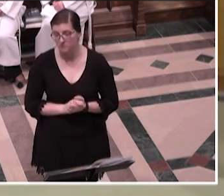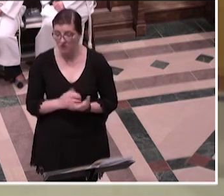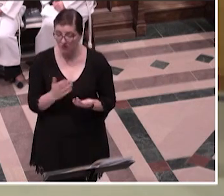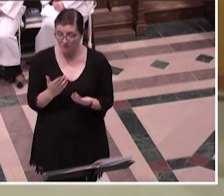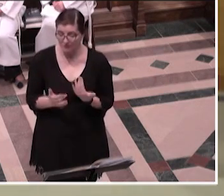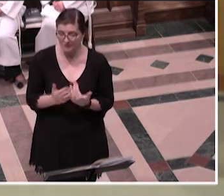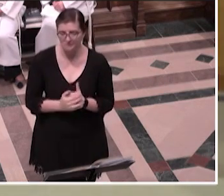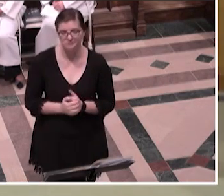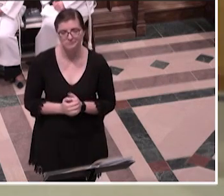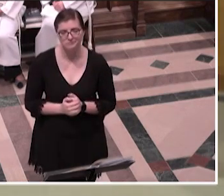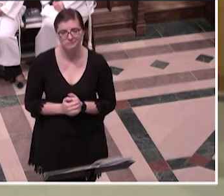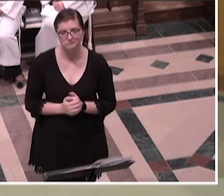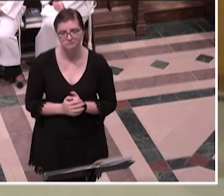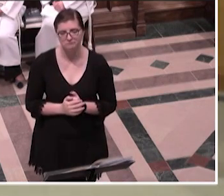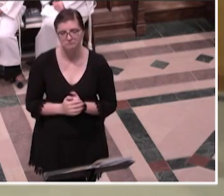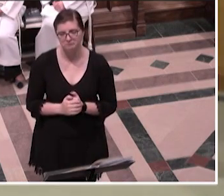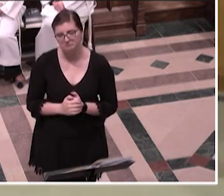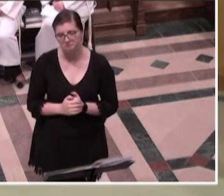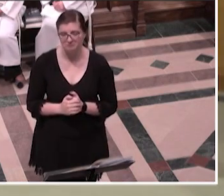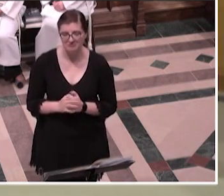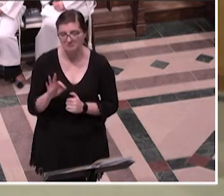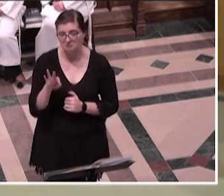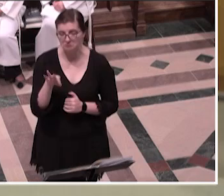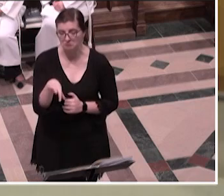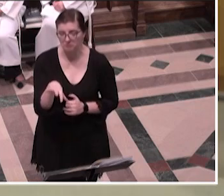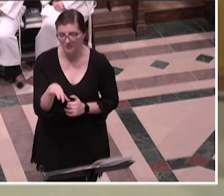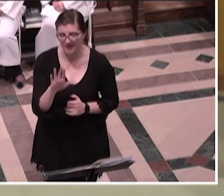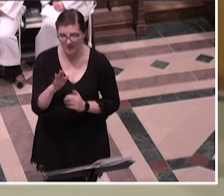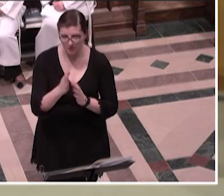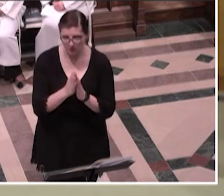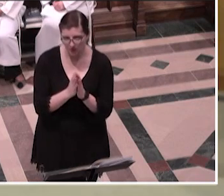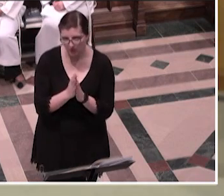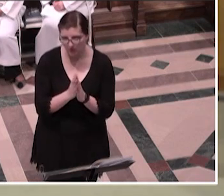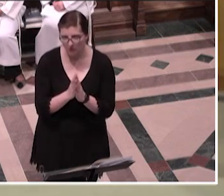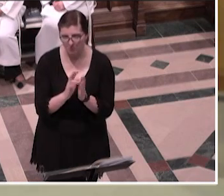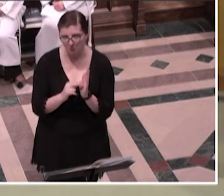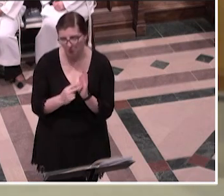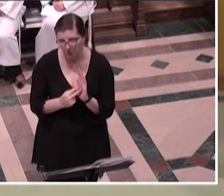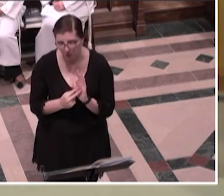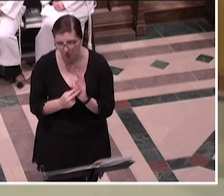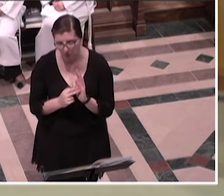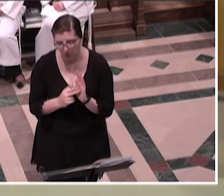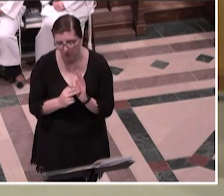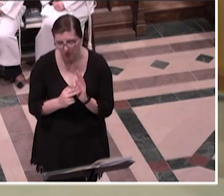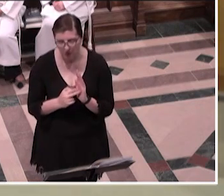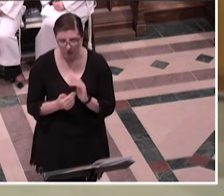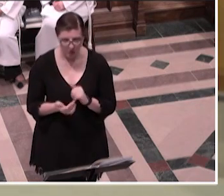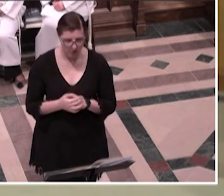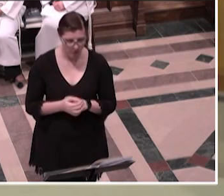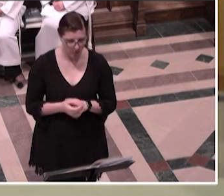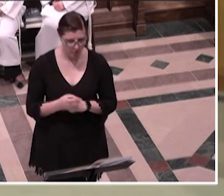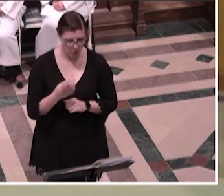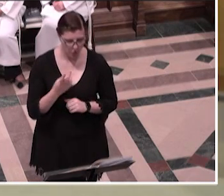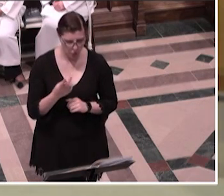Perhaps a clue to Nicodemus's motives lies in the two verses immediately preceding our